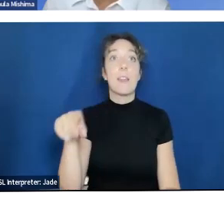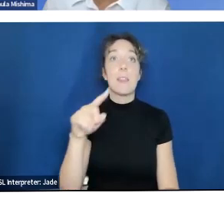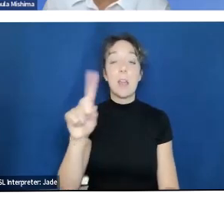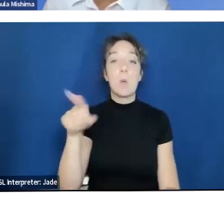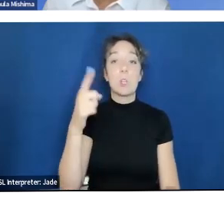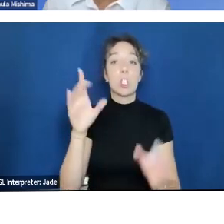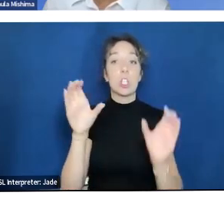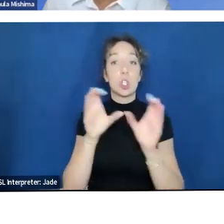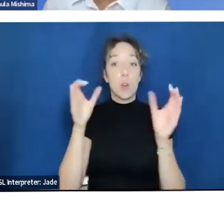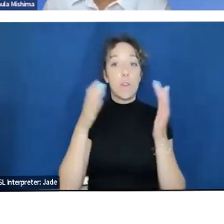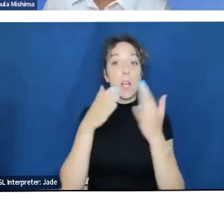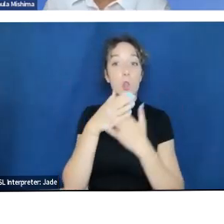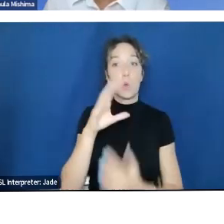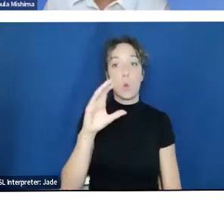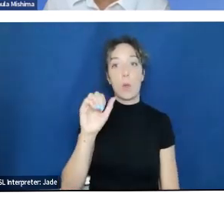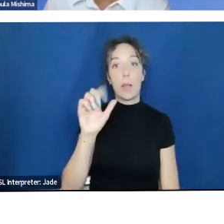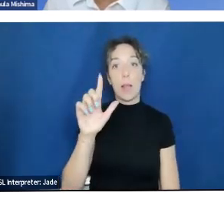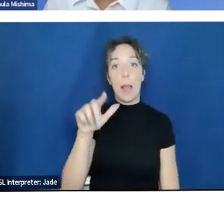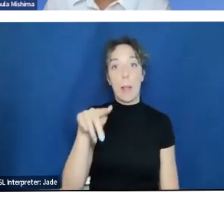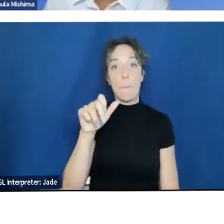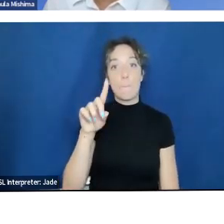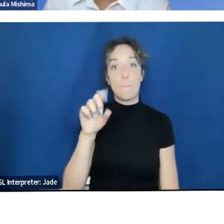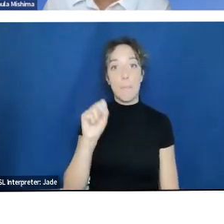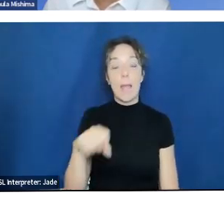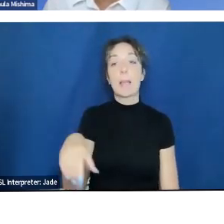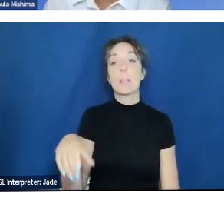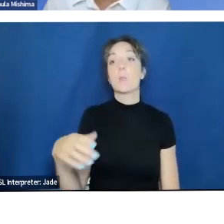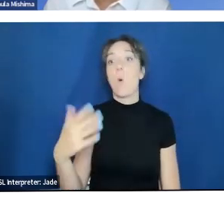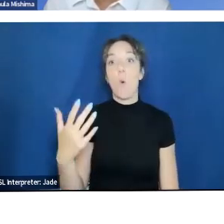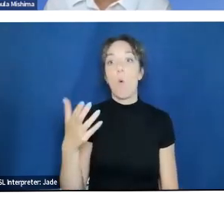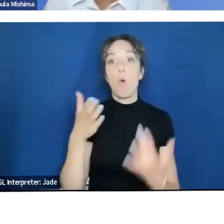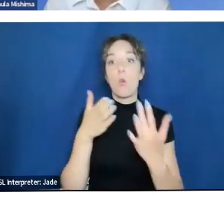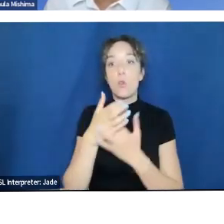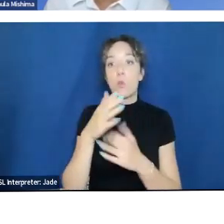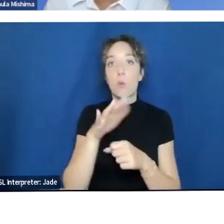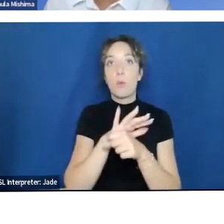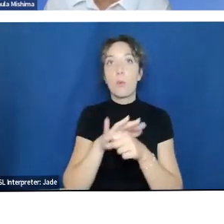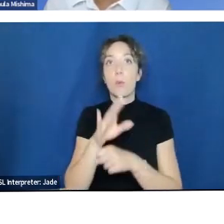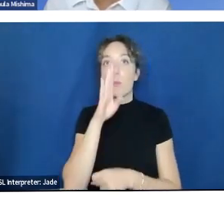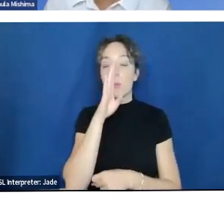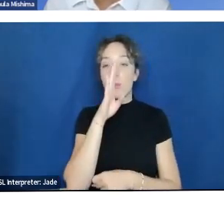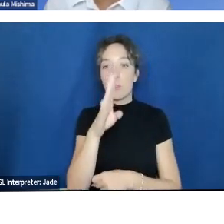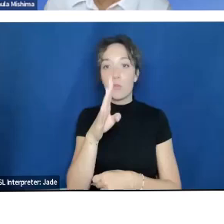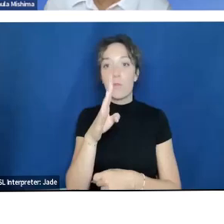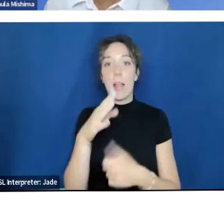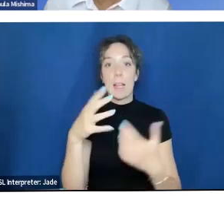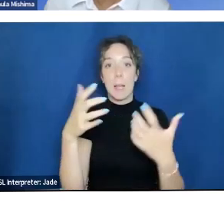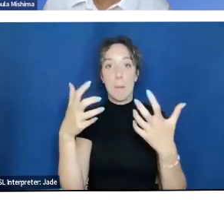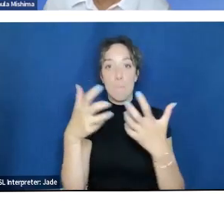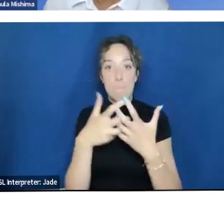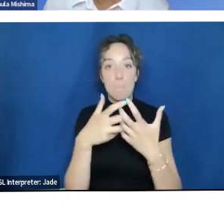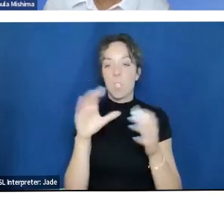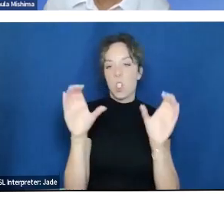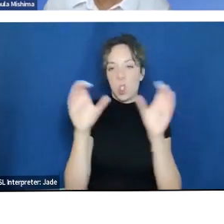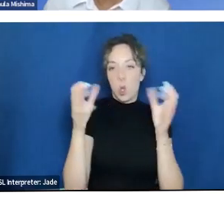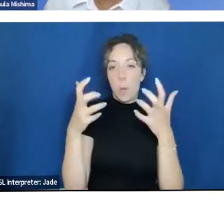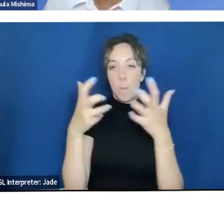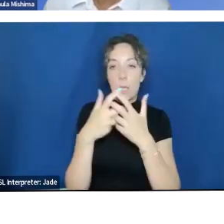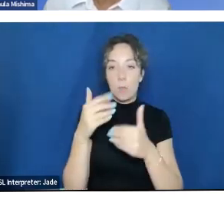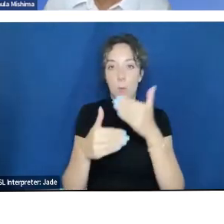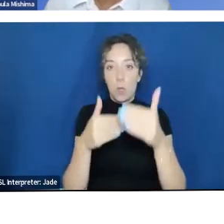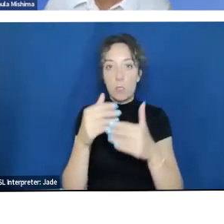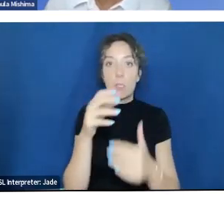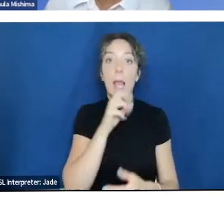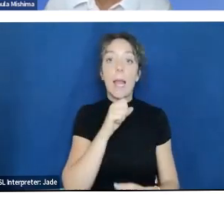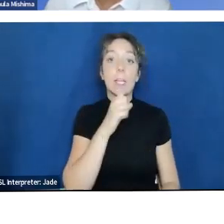through CALPADS or through a local direct cert matching process and they were ages 6